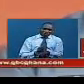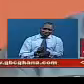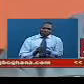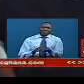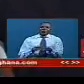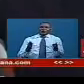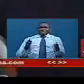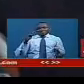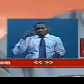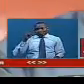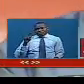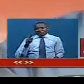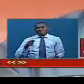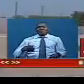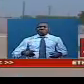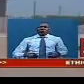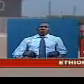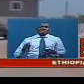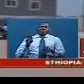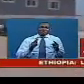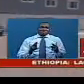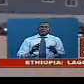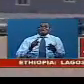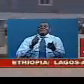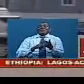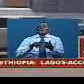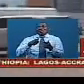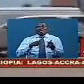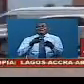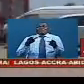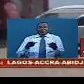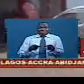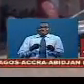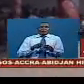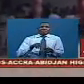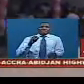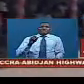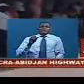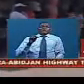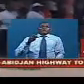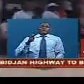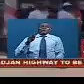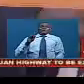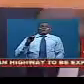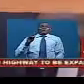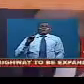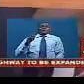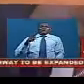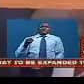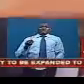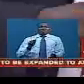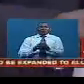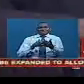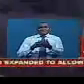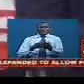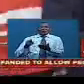be created for our youth. The second service station is sited at Ogbojo Junction on the blind side of the